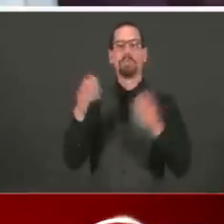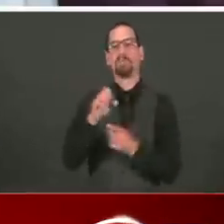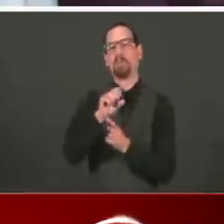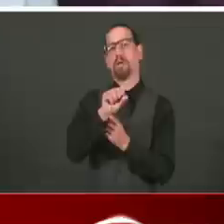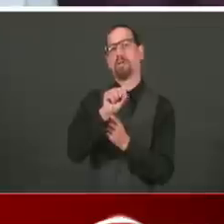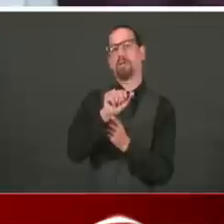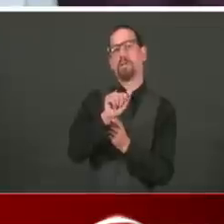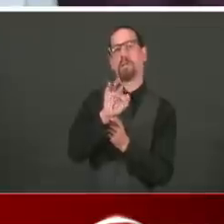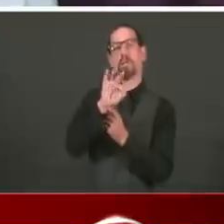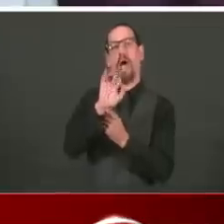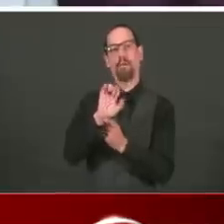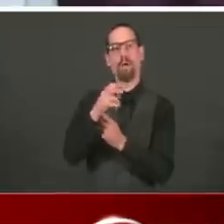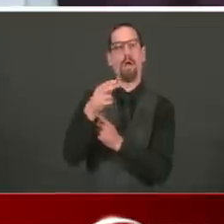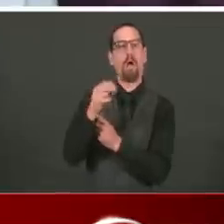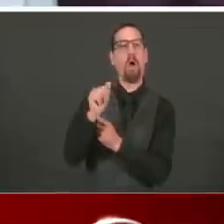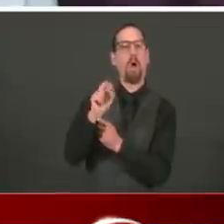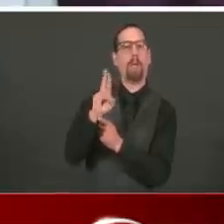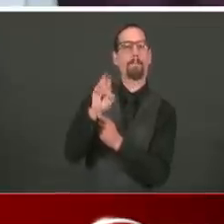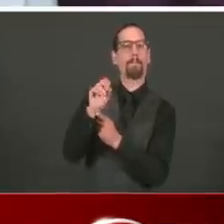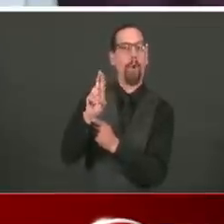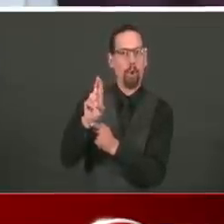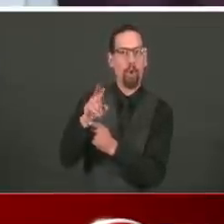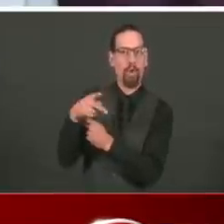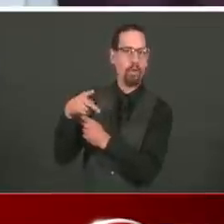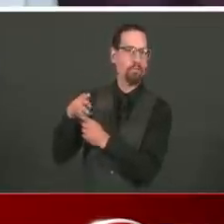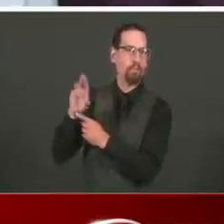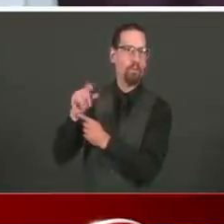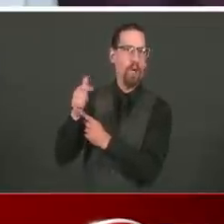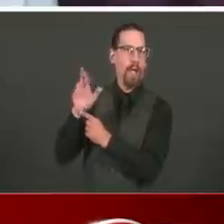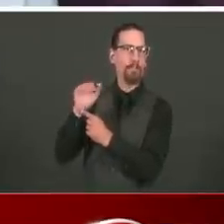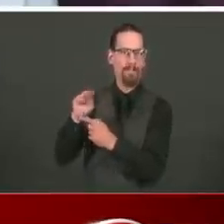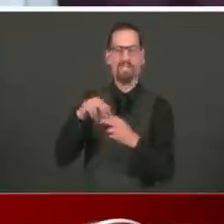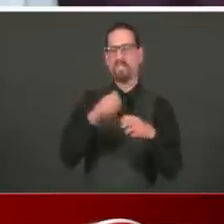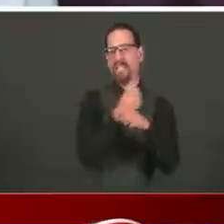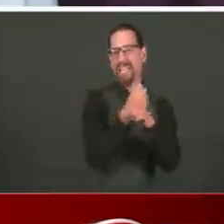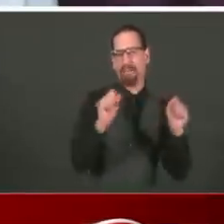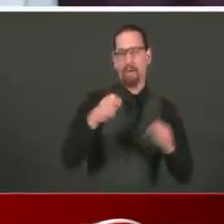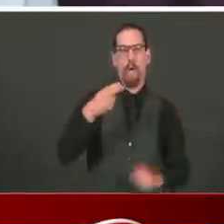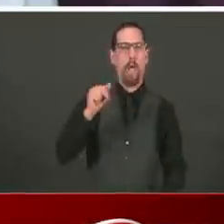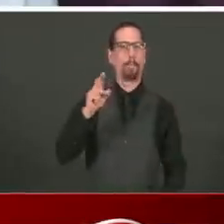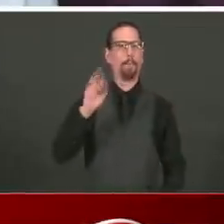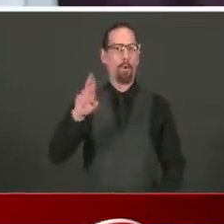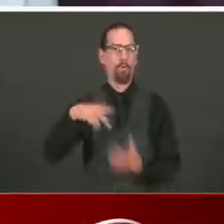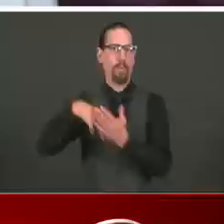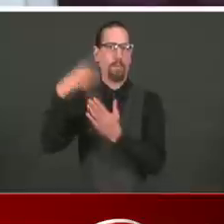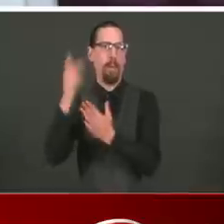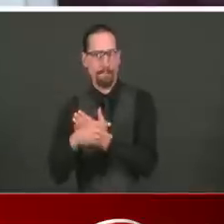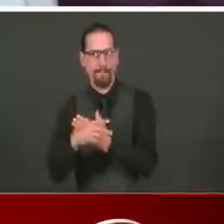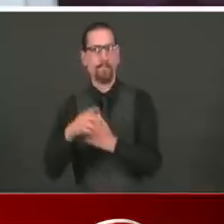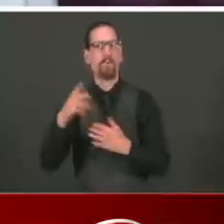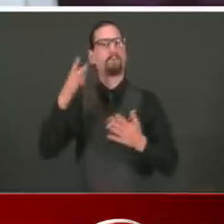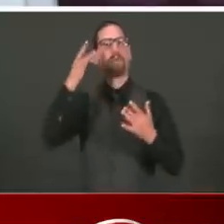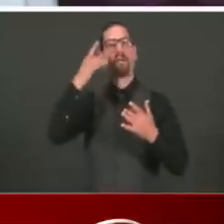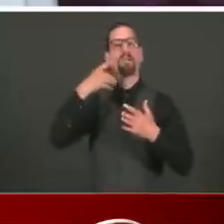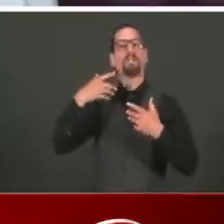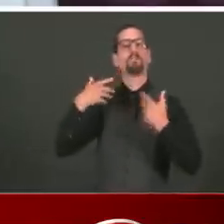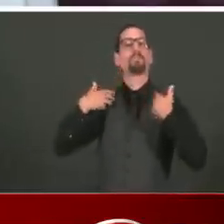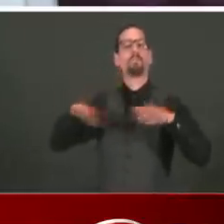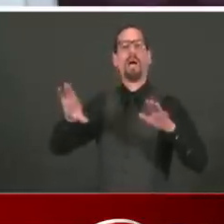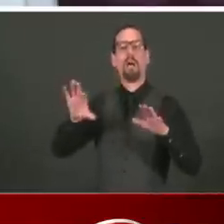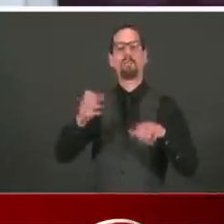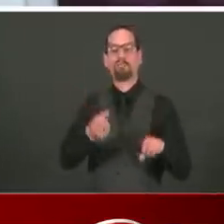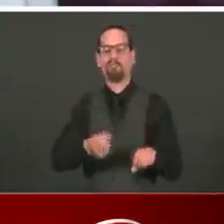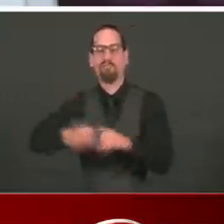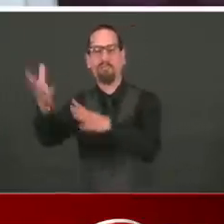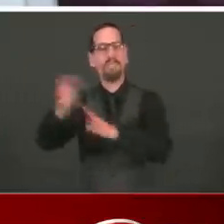this initiative will serve as an alternative to a traditional eviction process, and it'll provide landlords